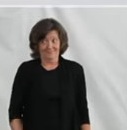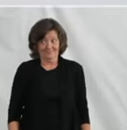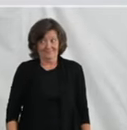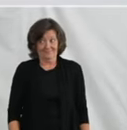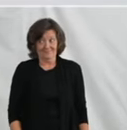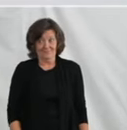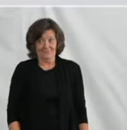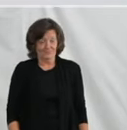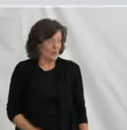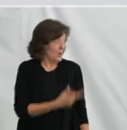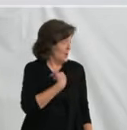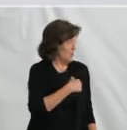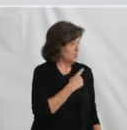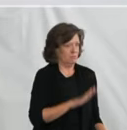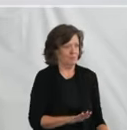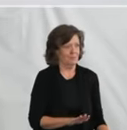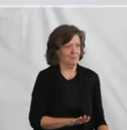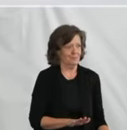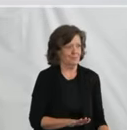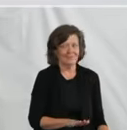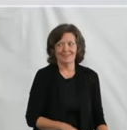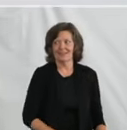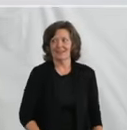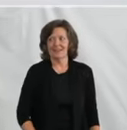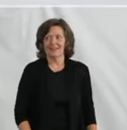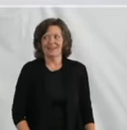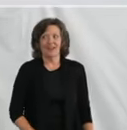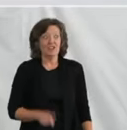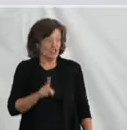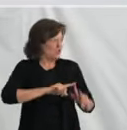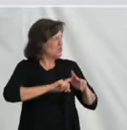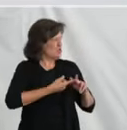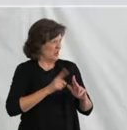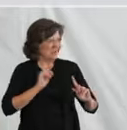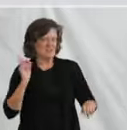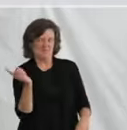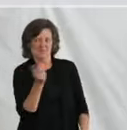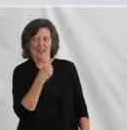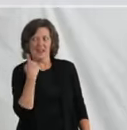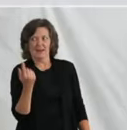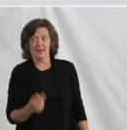And we went, ooh. And she started to spin around like this.